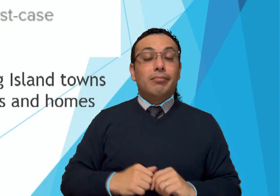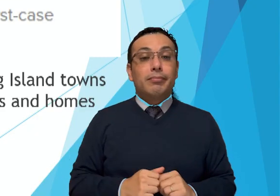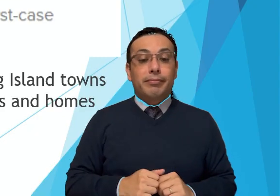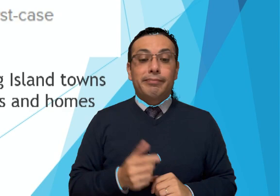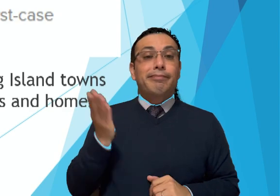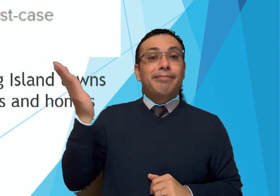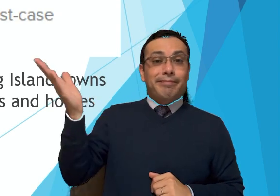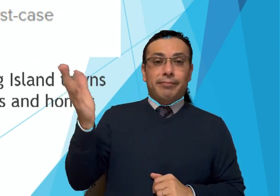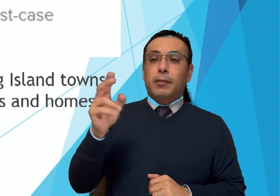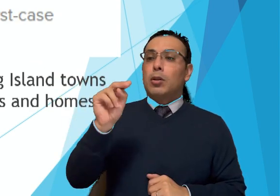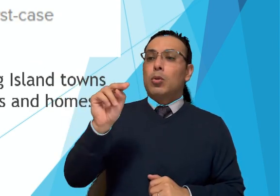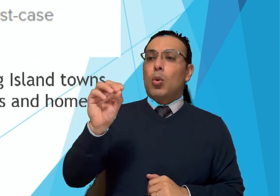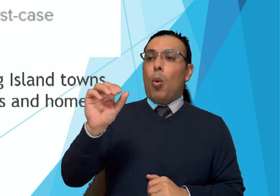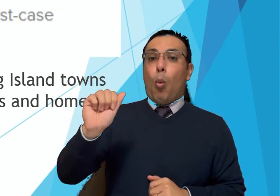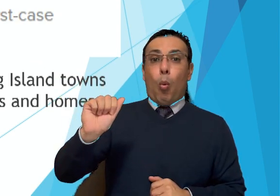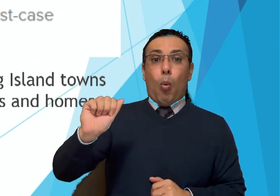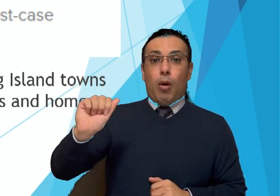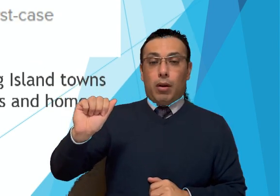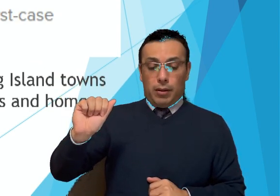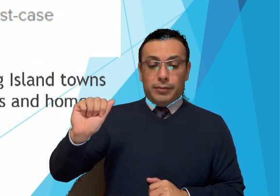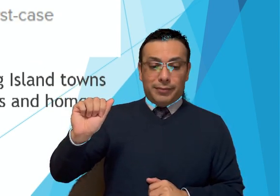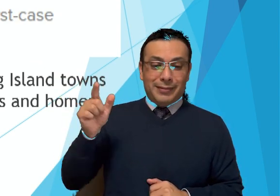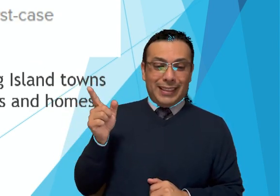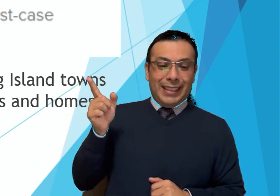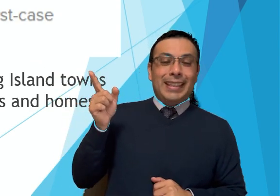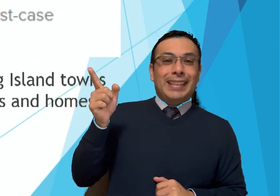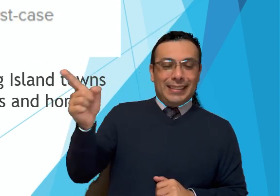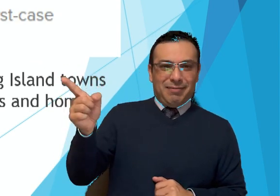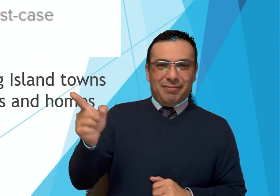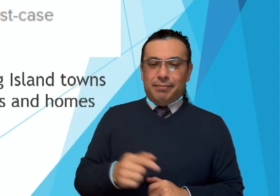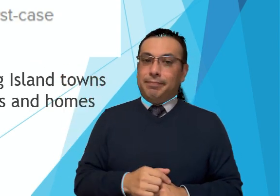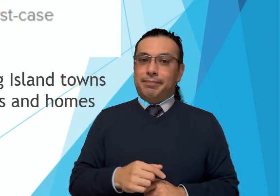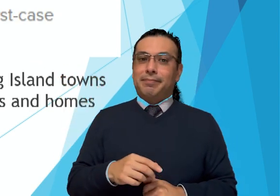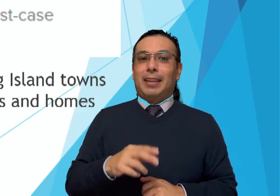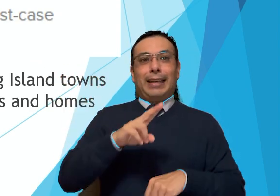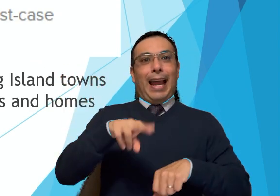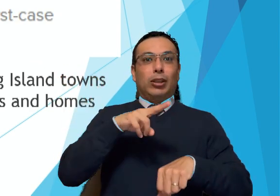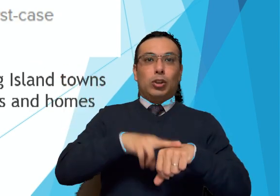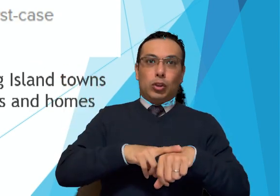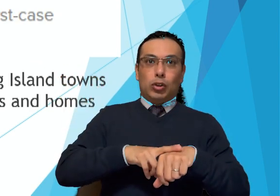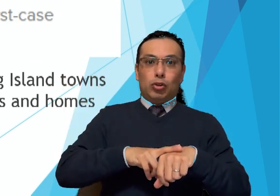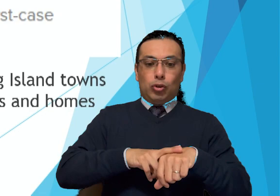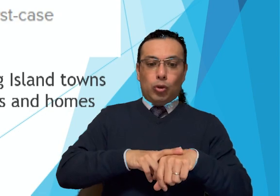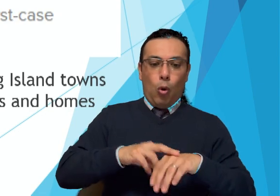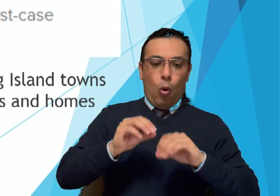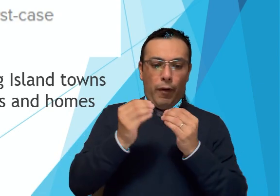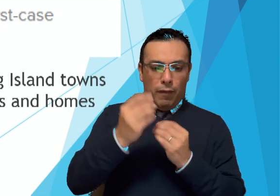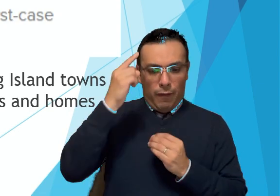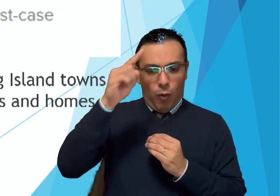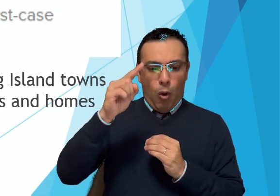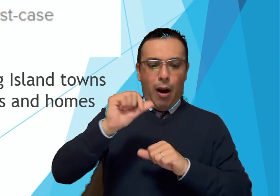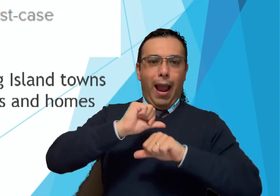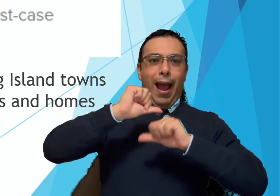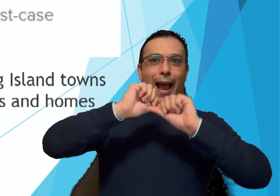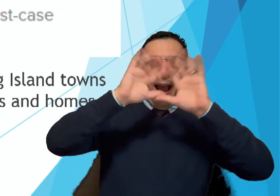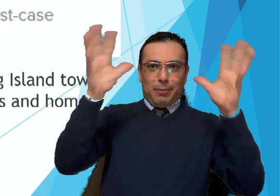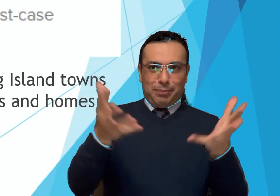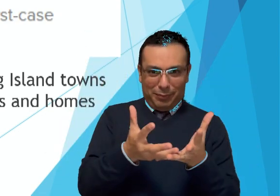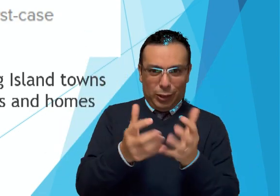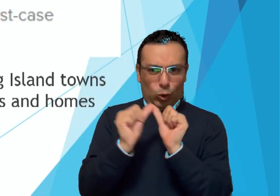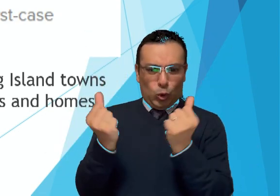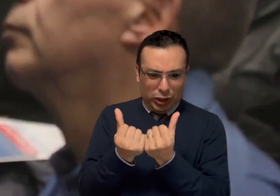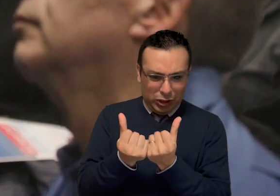Also, this chart is from NOAA, the National Oceanic and Atmospheric Administration, the government agency with the worst